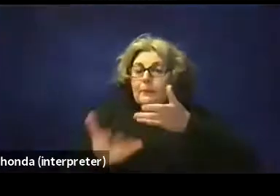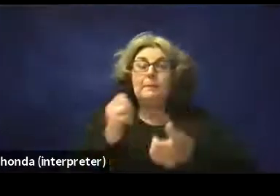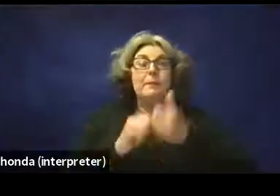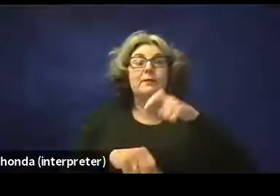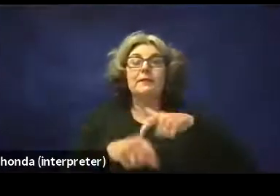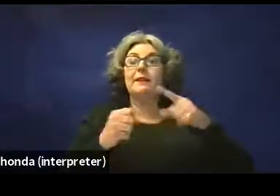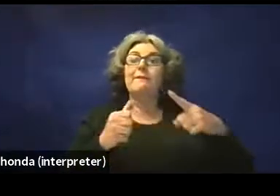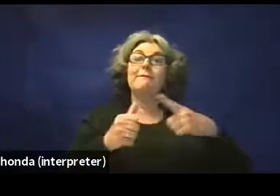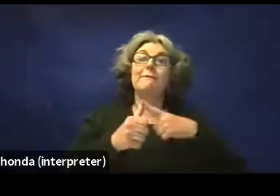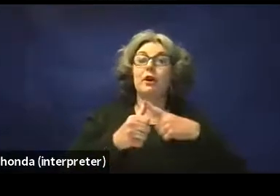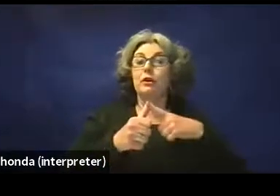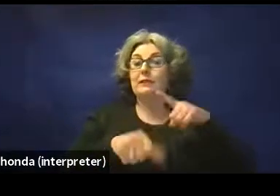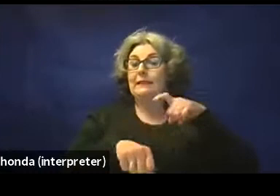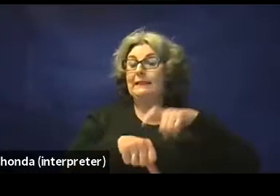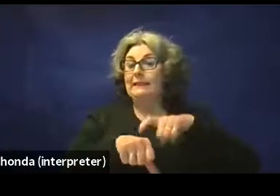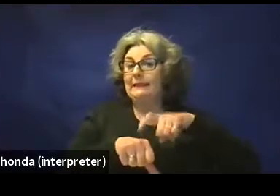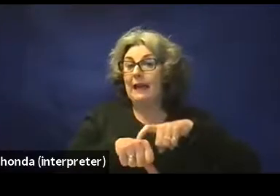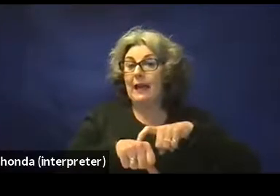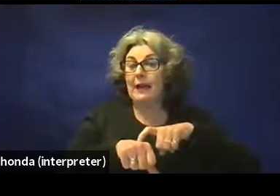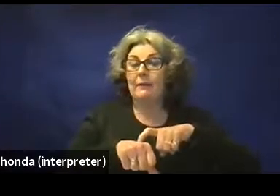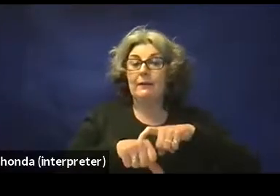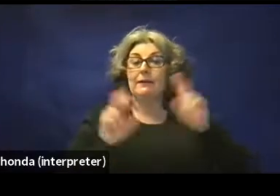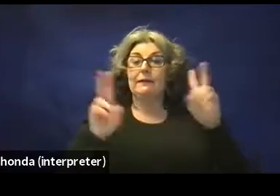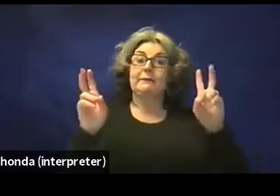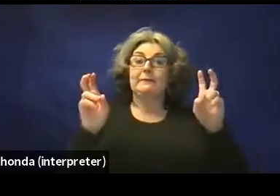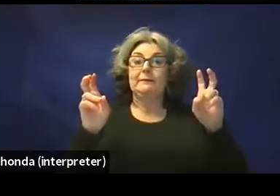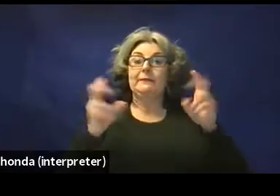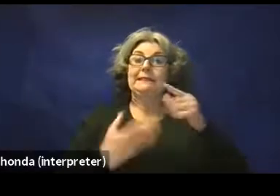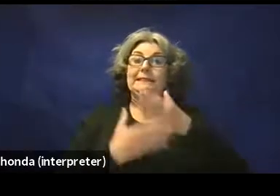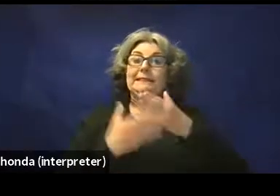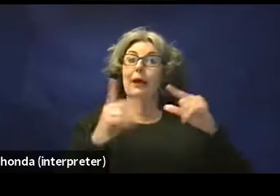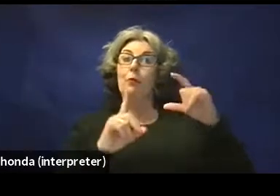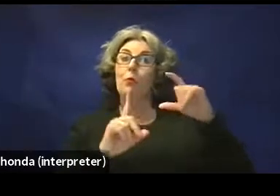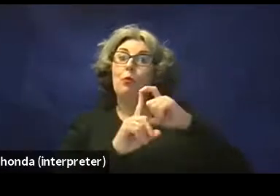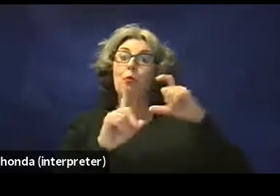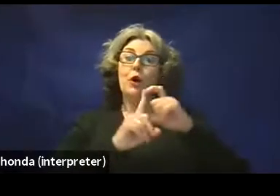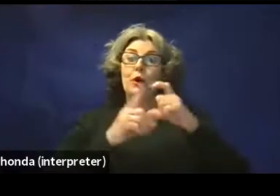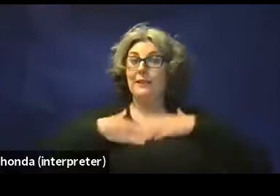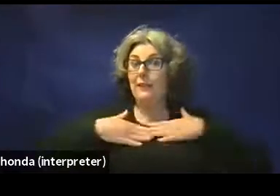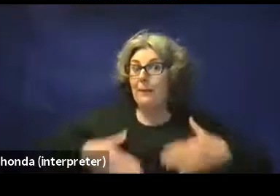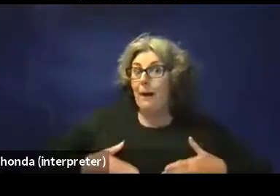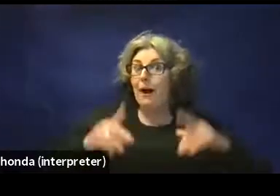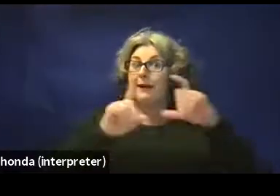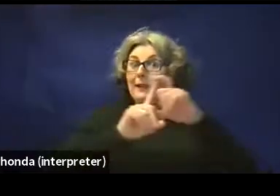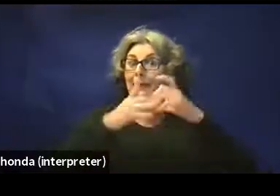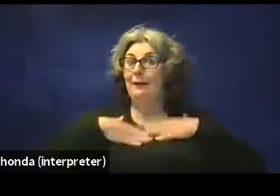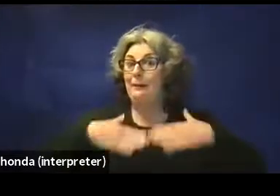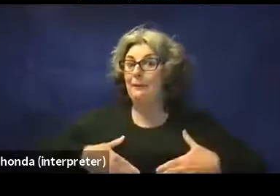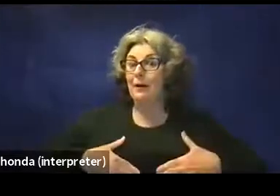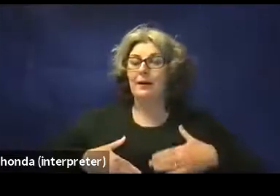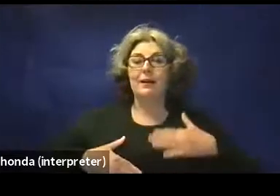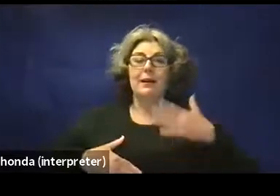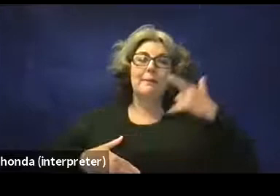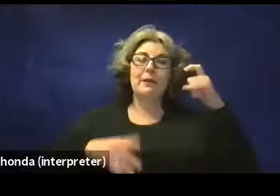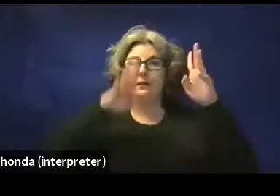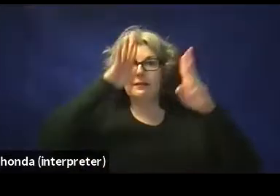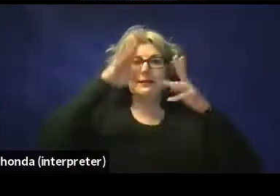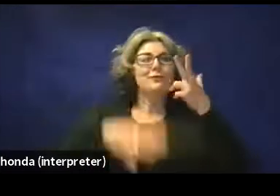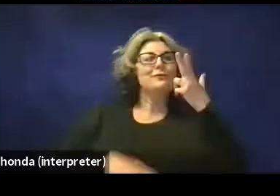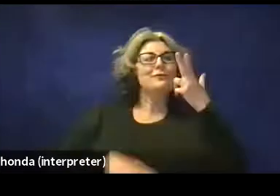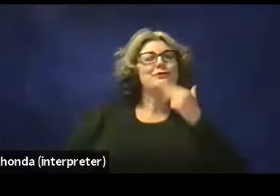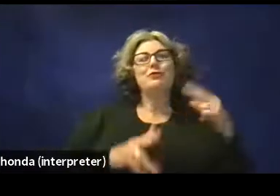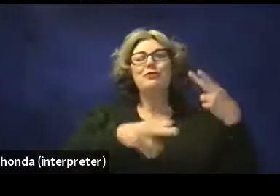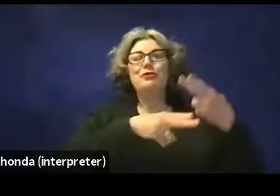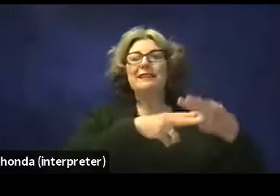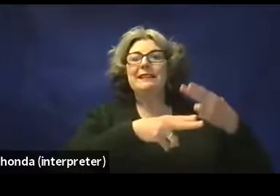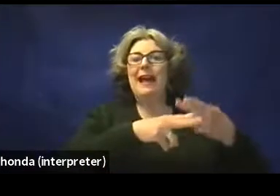time, the first time that they can even say, certain words of the body parts, because they name them all these other cute little names.